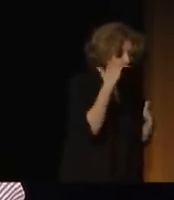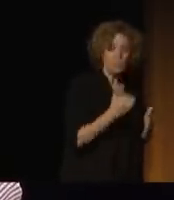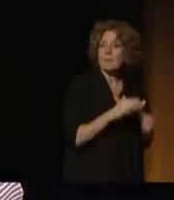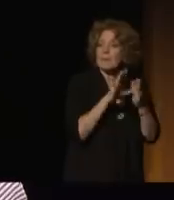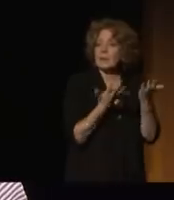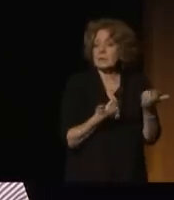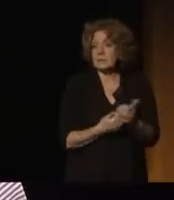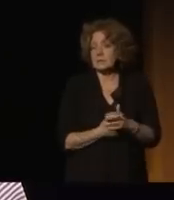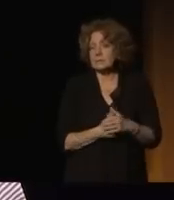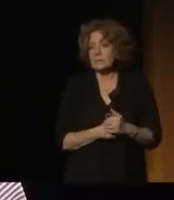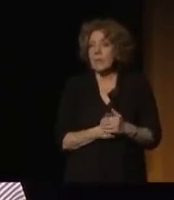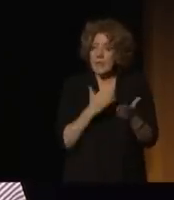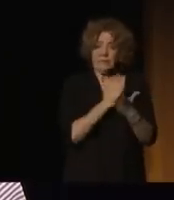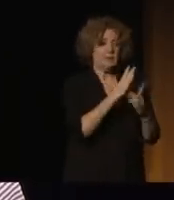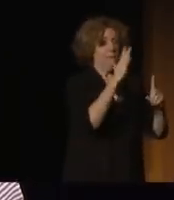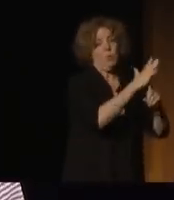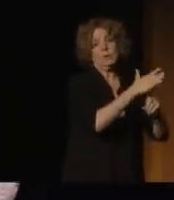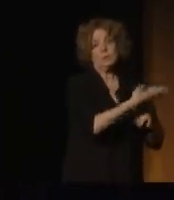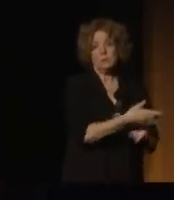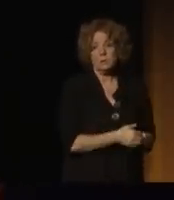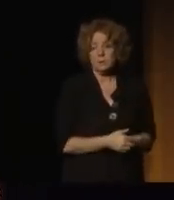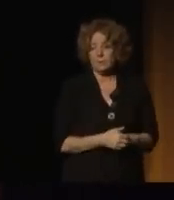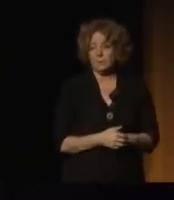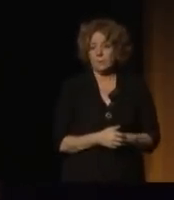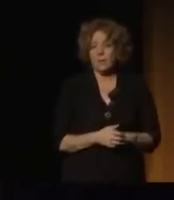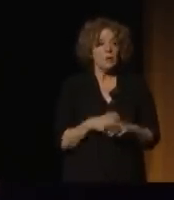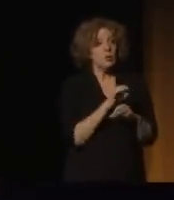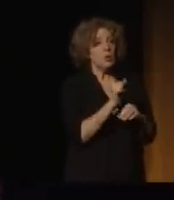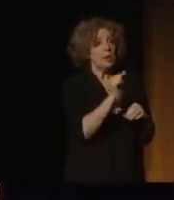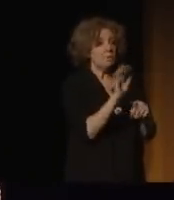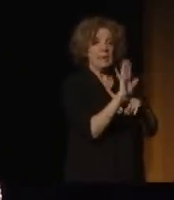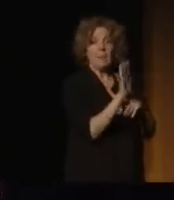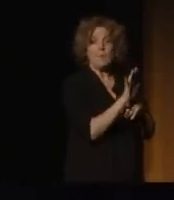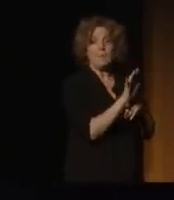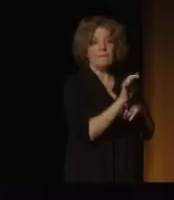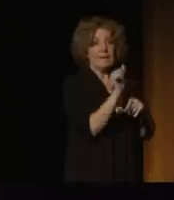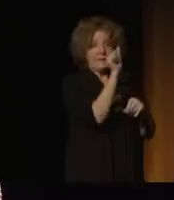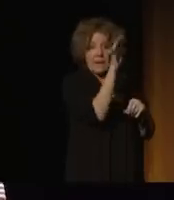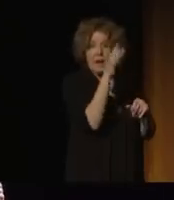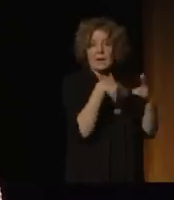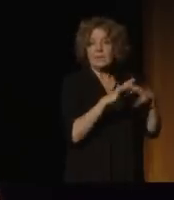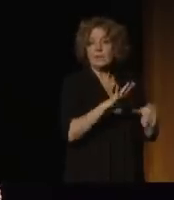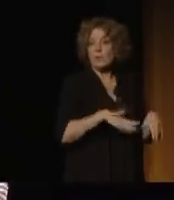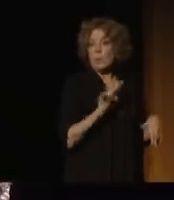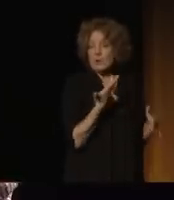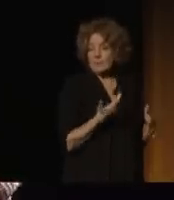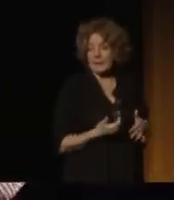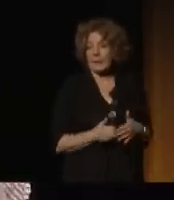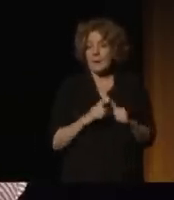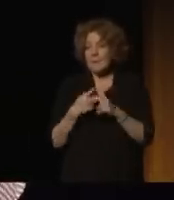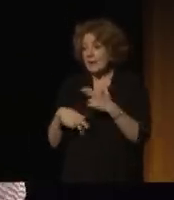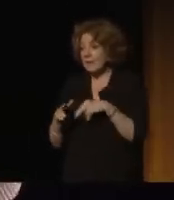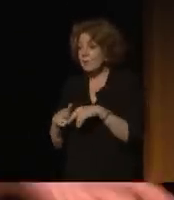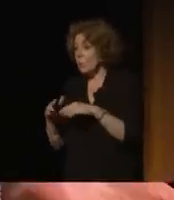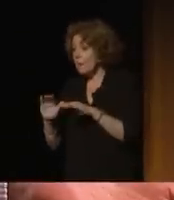the thing that is really important. You know, you don't have to be a movie star if you don't want to be, but everyone wants to be. But if you're making